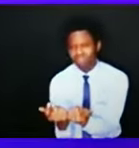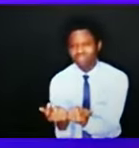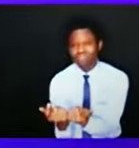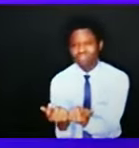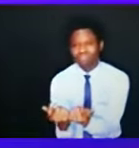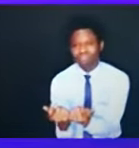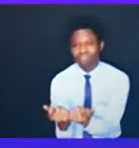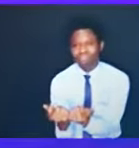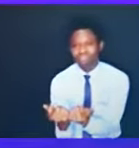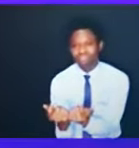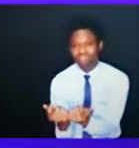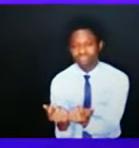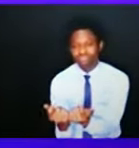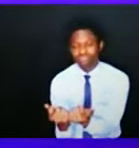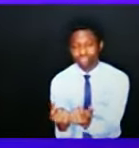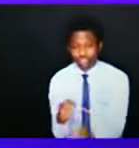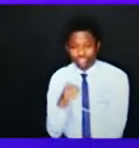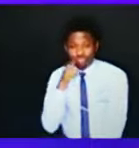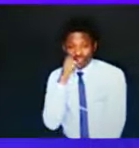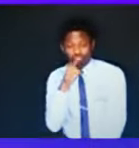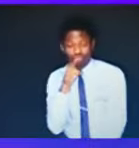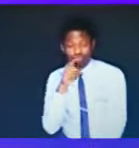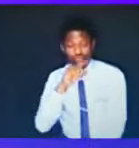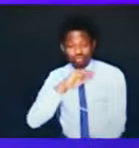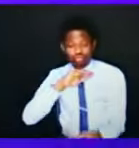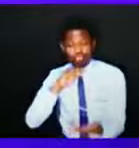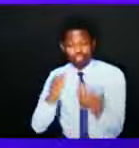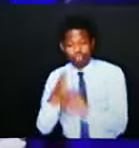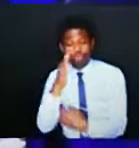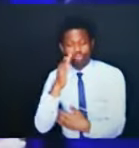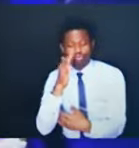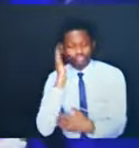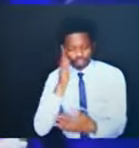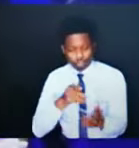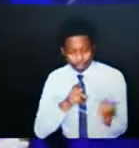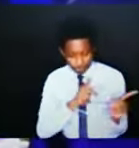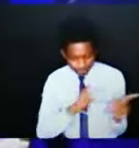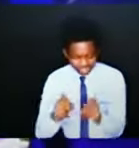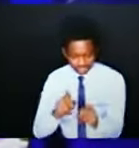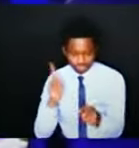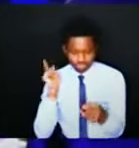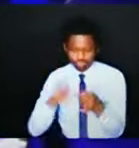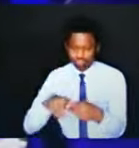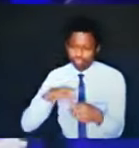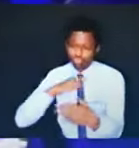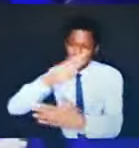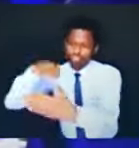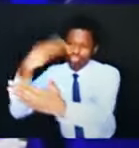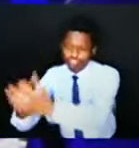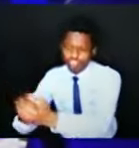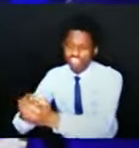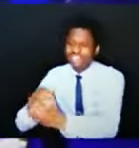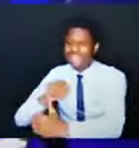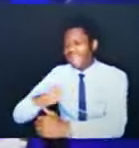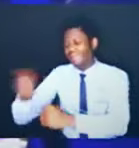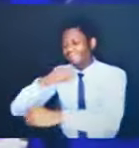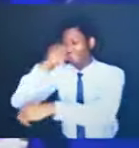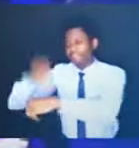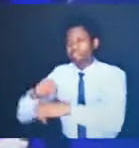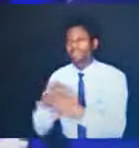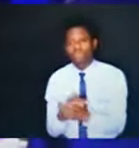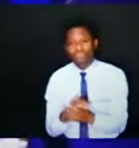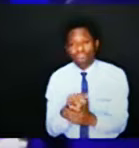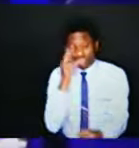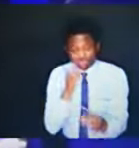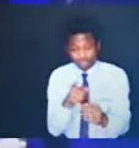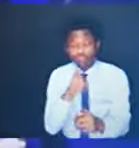are God's strategy to reach the nations. If you